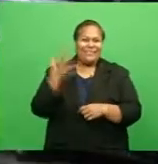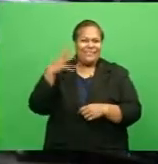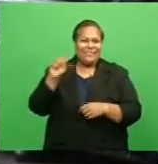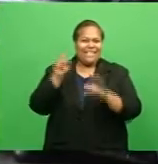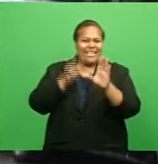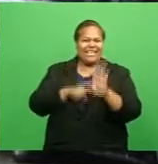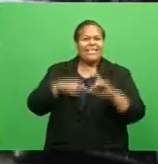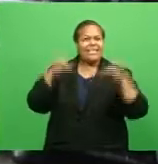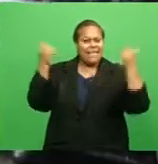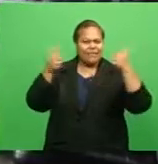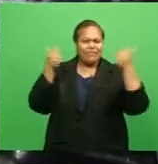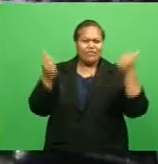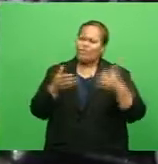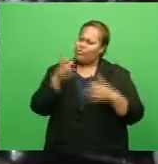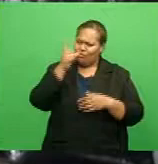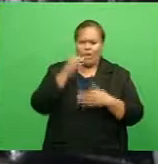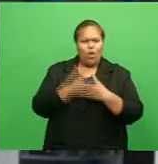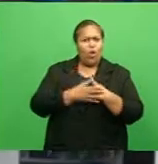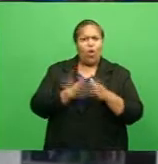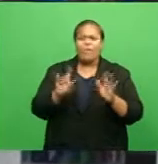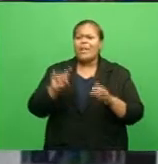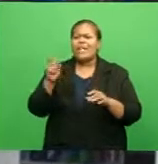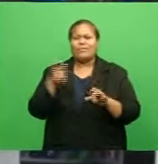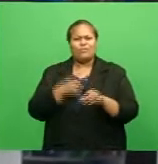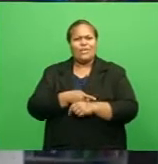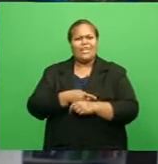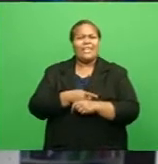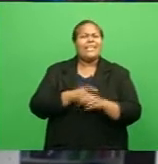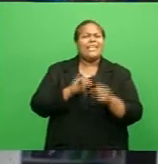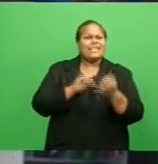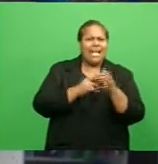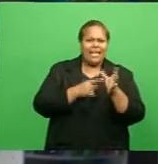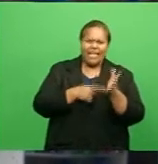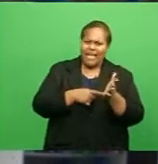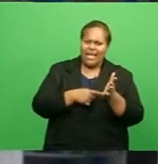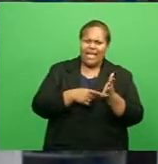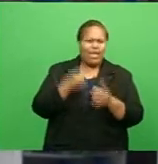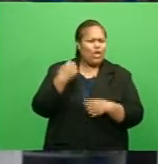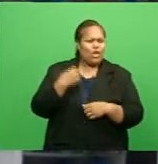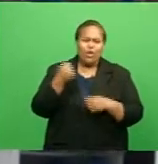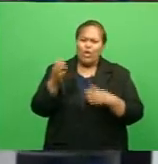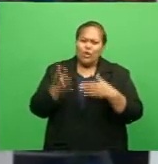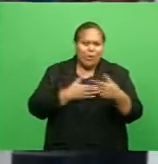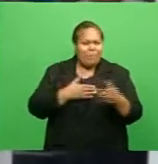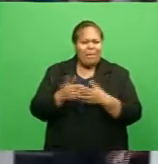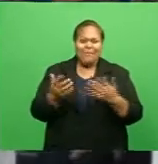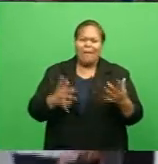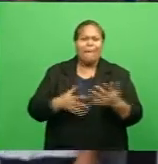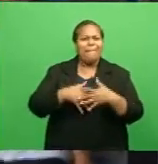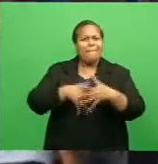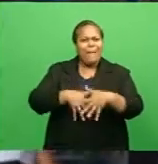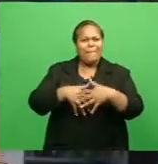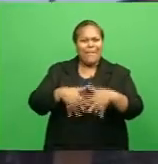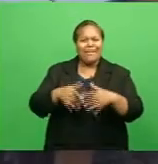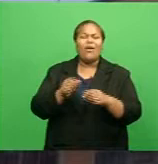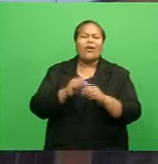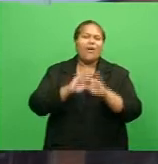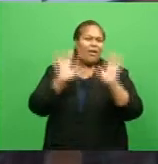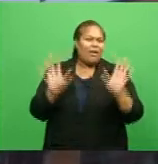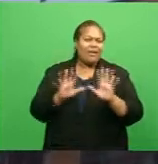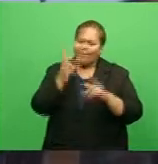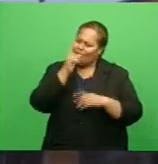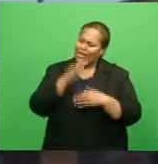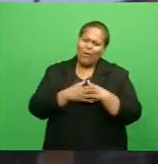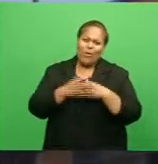their shops if they wish to next Saturday, despite it being a public holiday. With several activities planned in the capital city, the